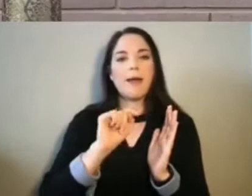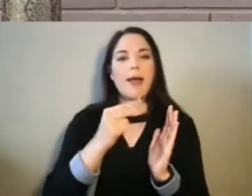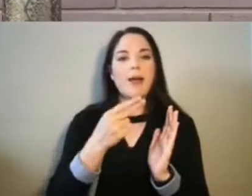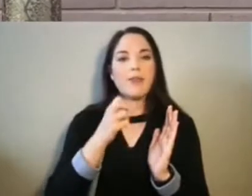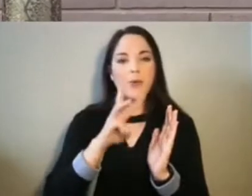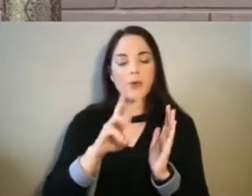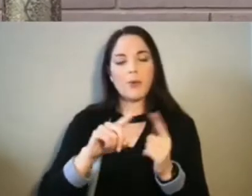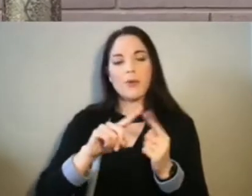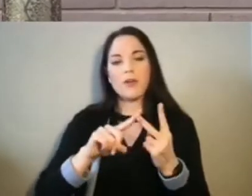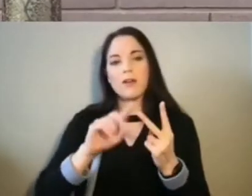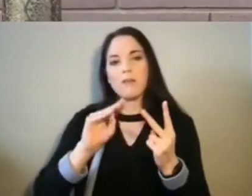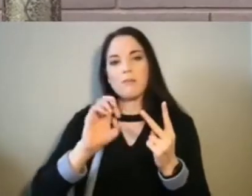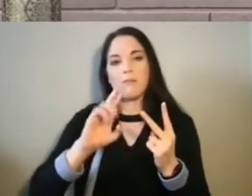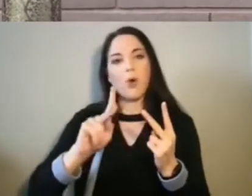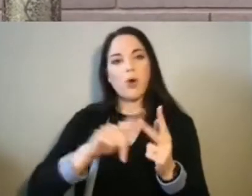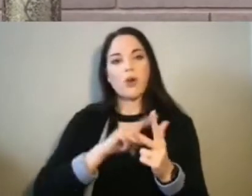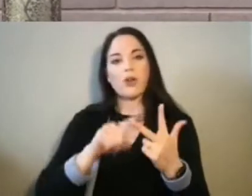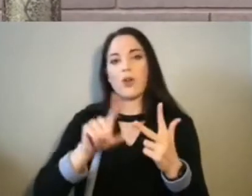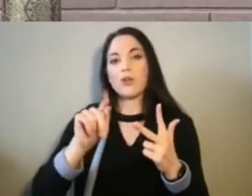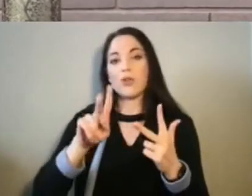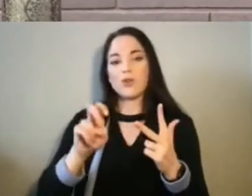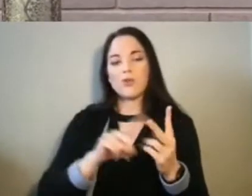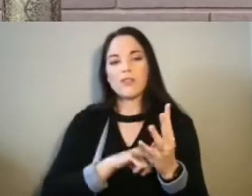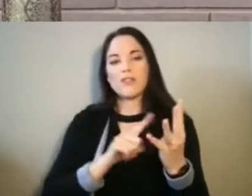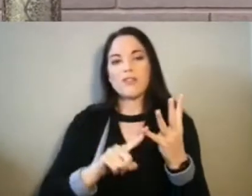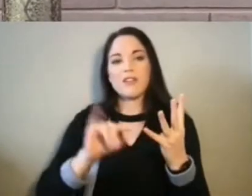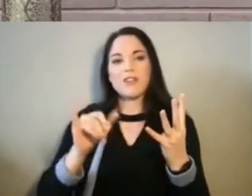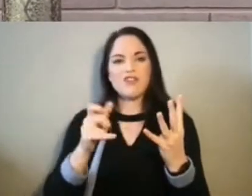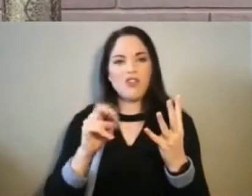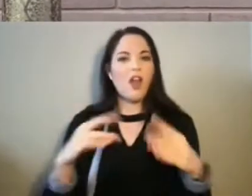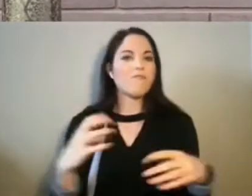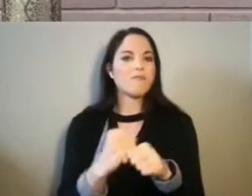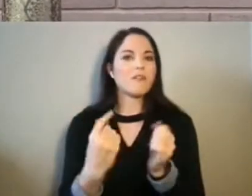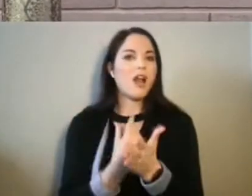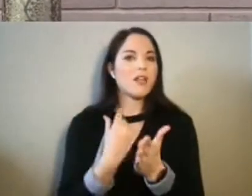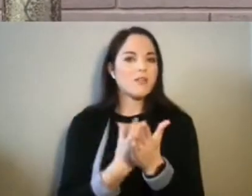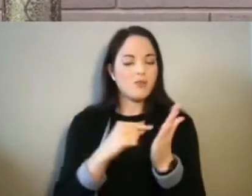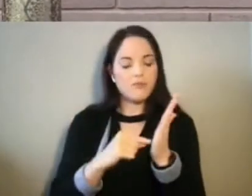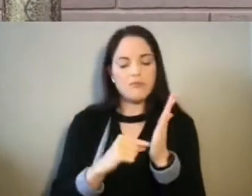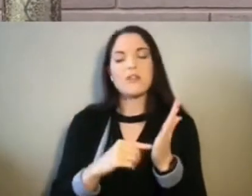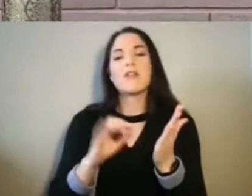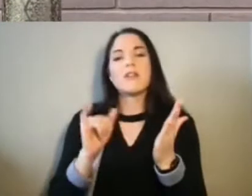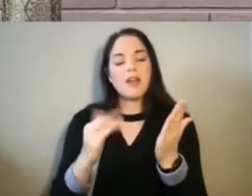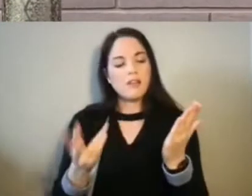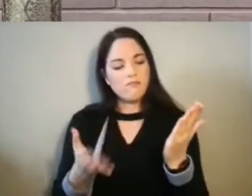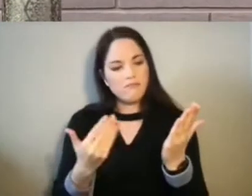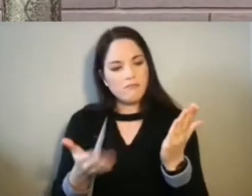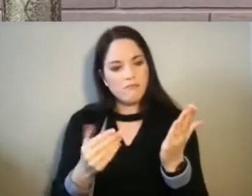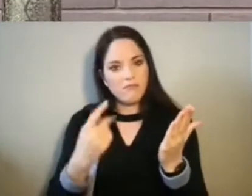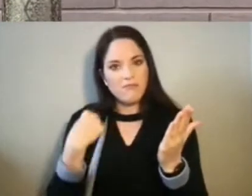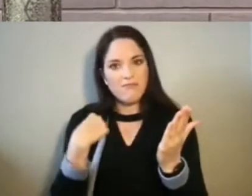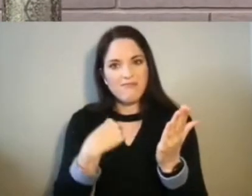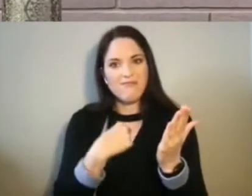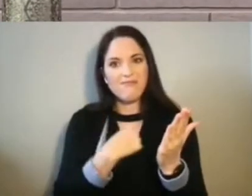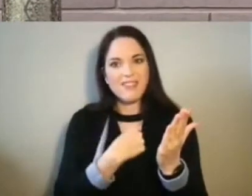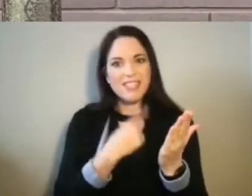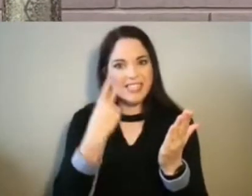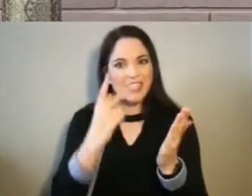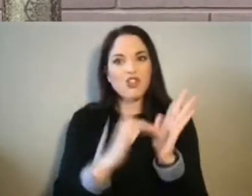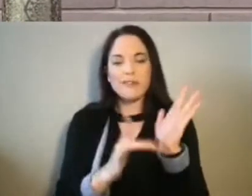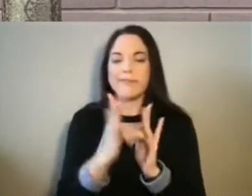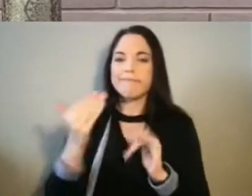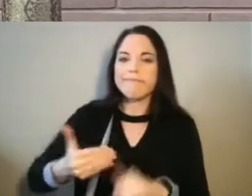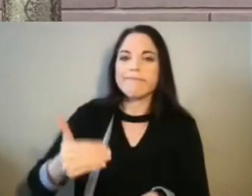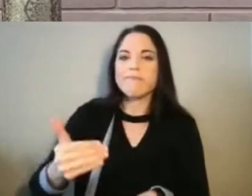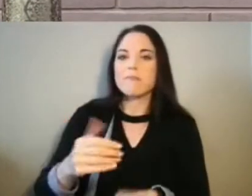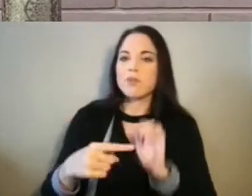come and gather around him. This is Jesus who sees power when those around him show compassion